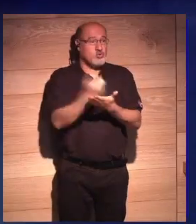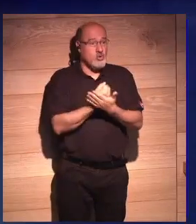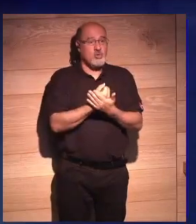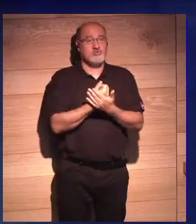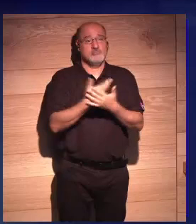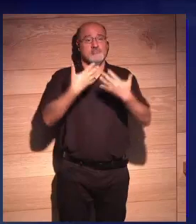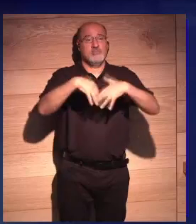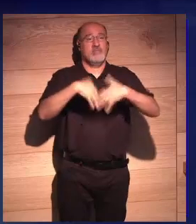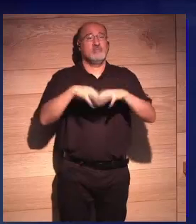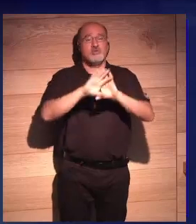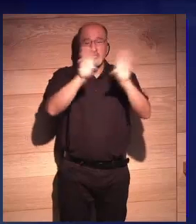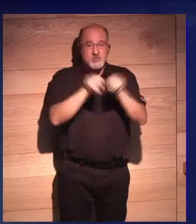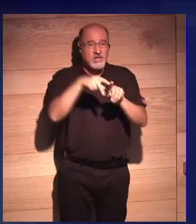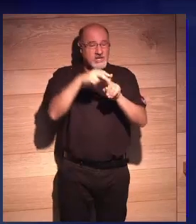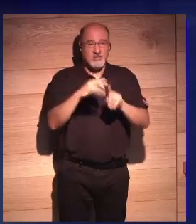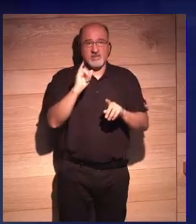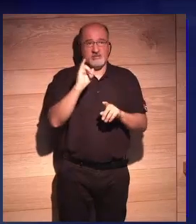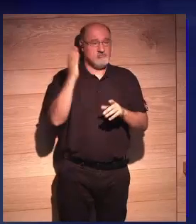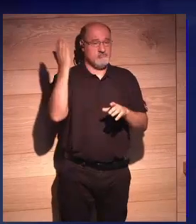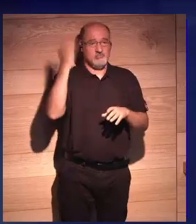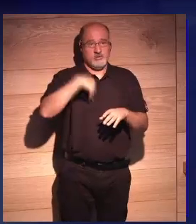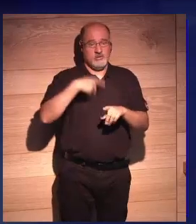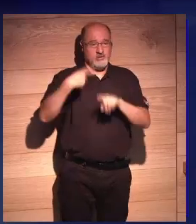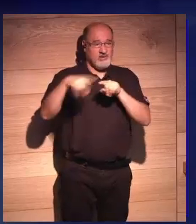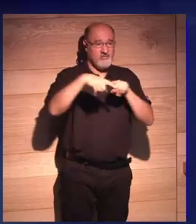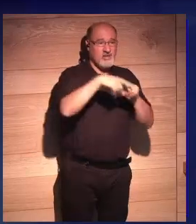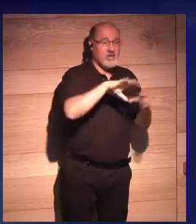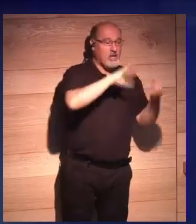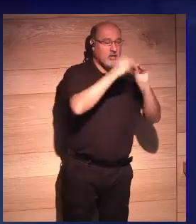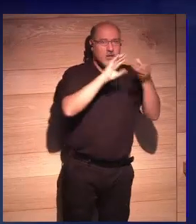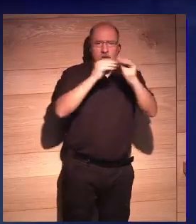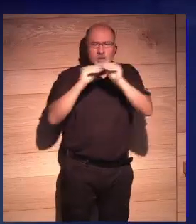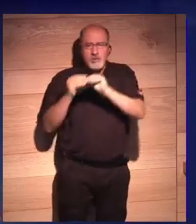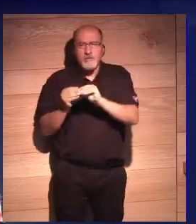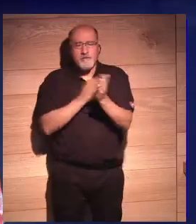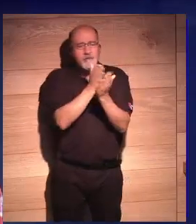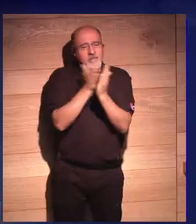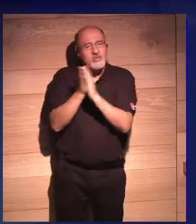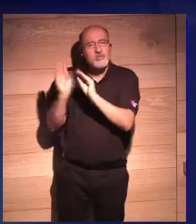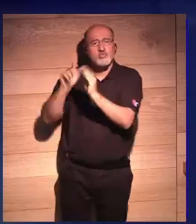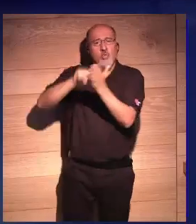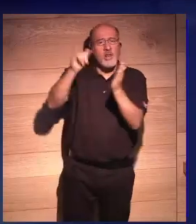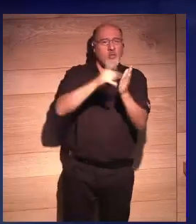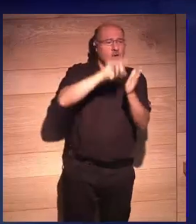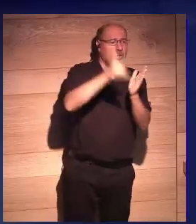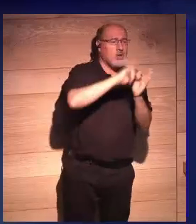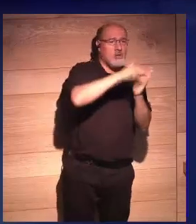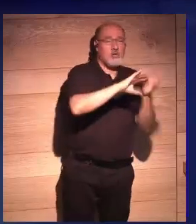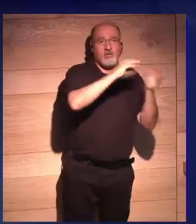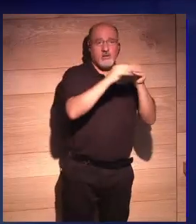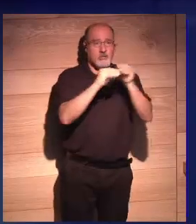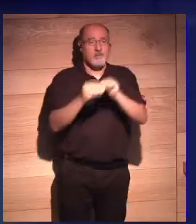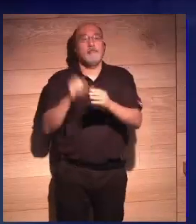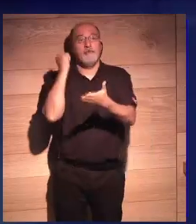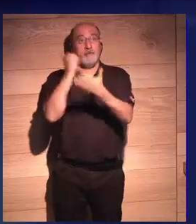all devices are appropriate or have the same set of tools to tell stories. You have to adapt it, but of course budget also is